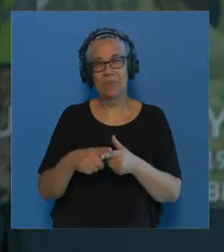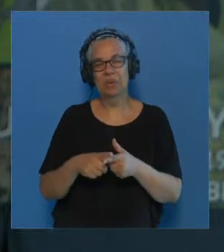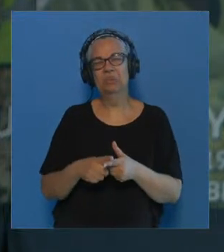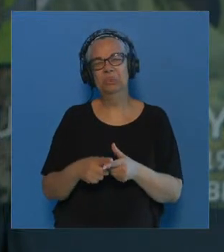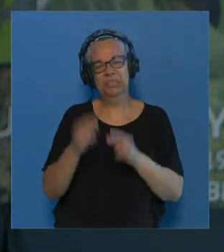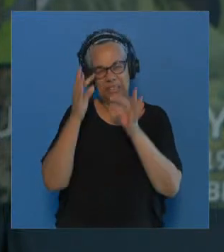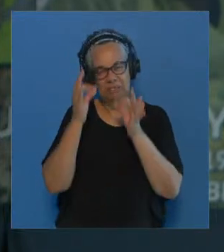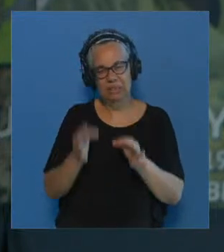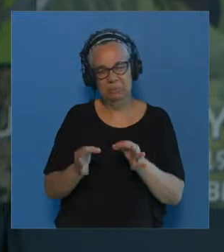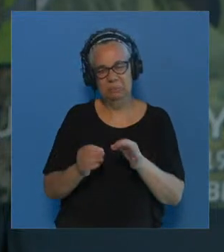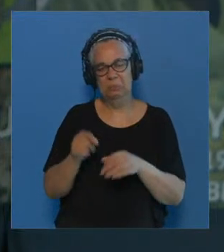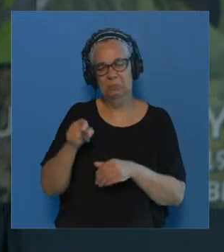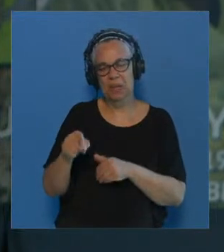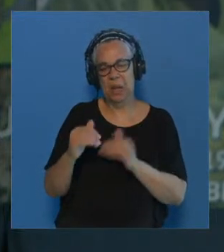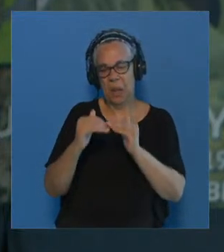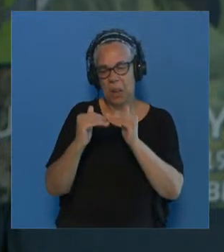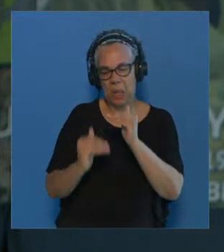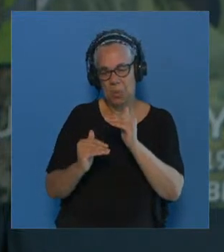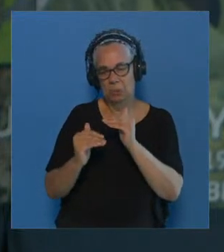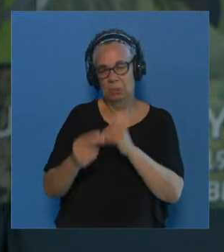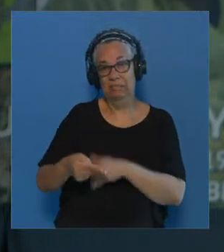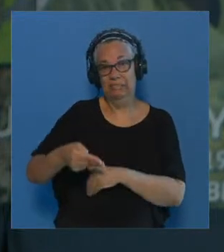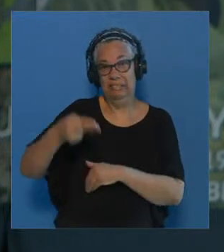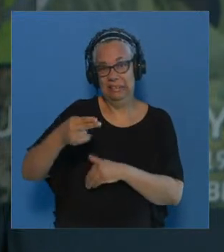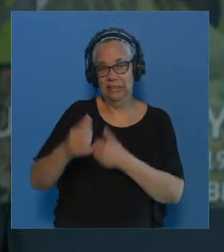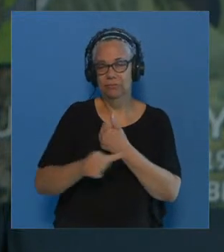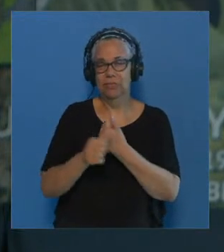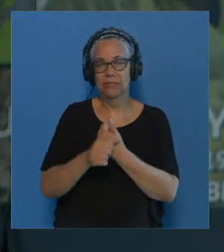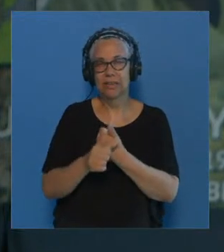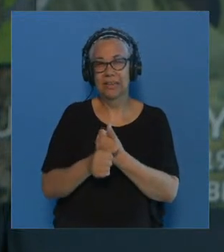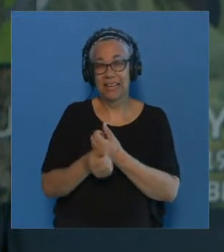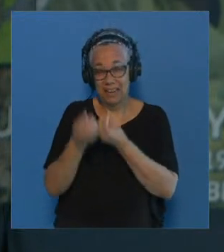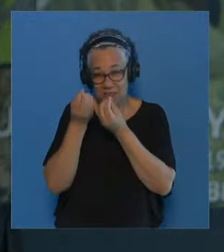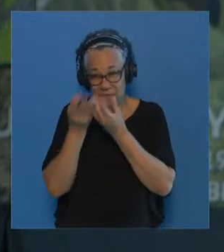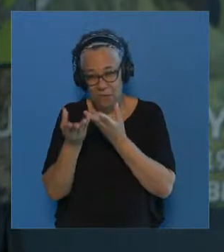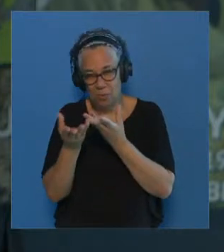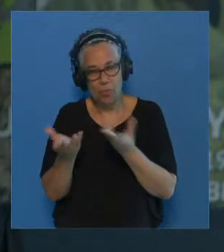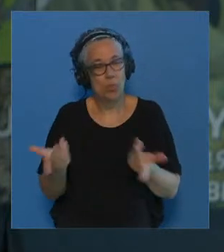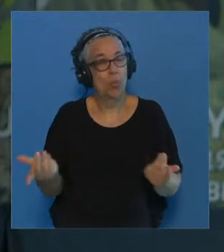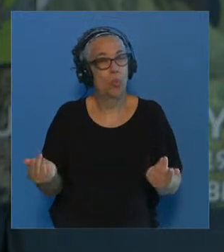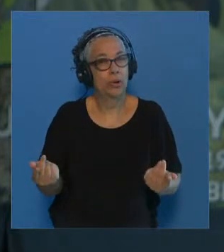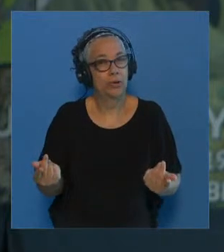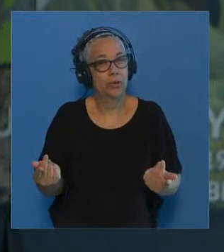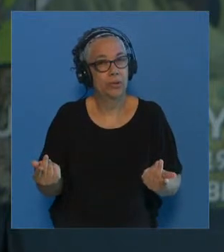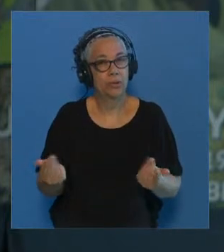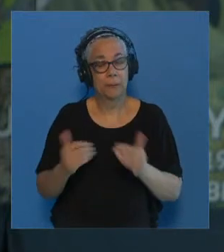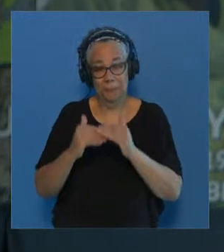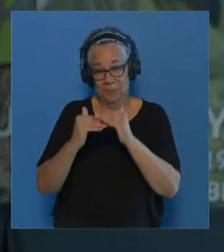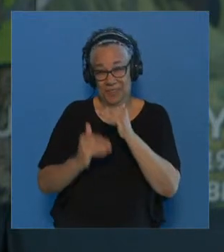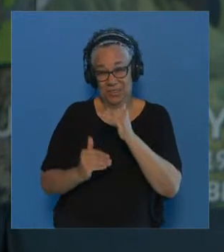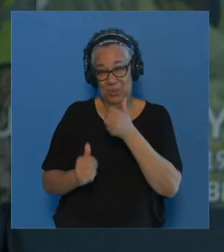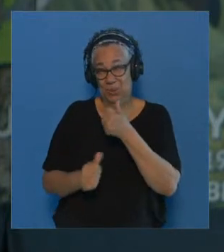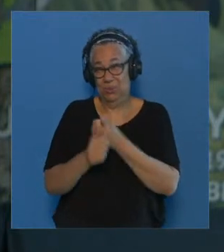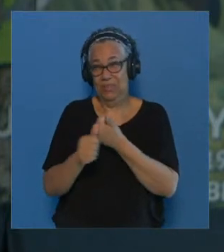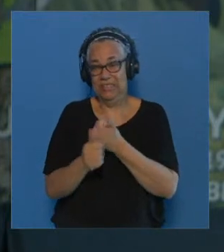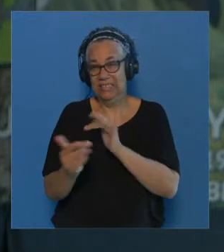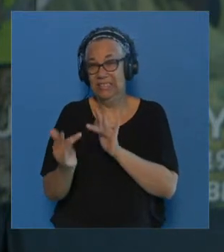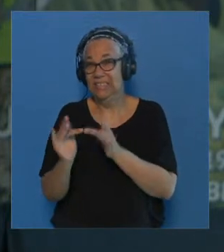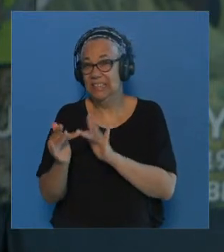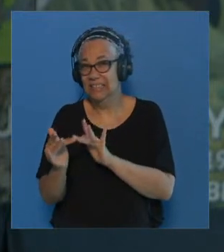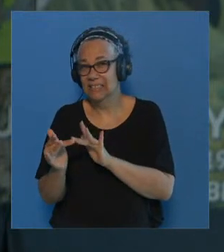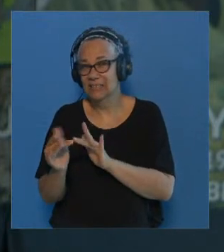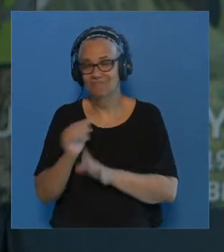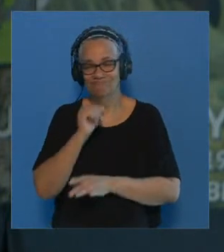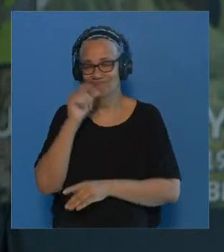low or high risk and contact them to provide advice on what they should do. A low-risk contact, for example, does